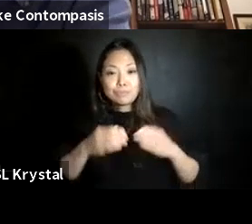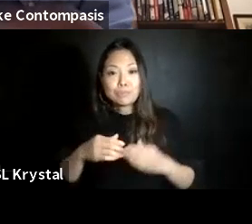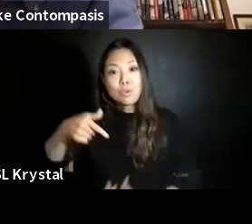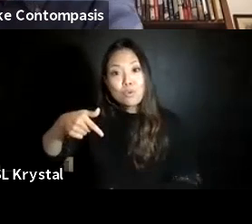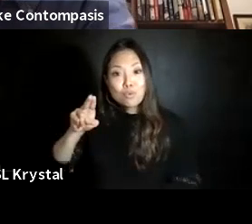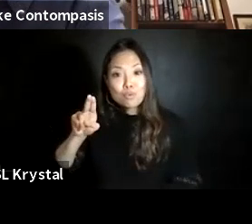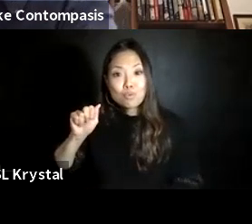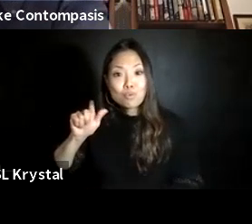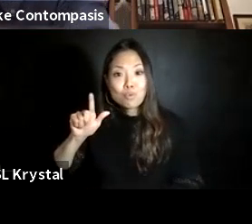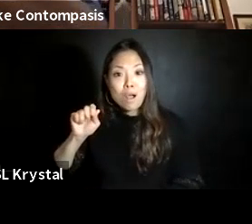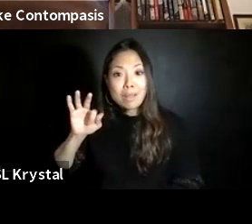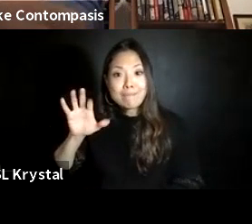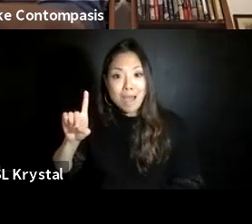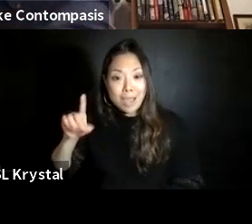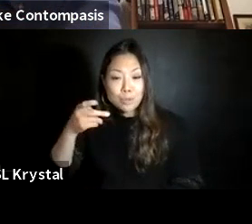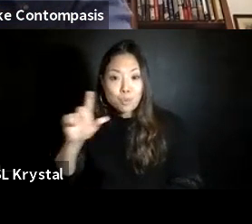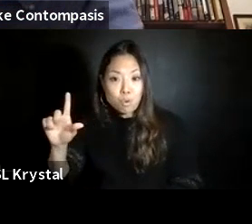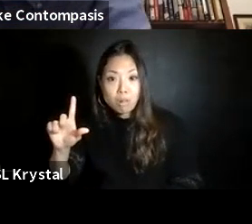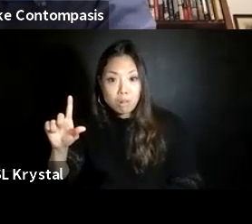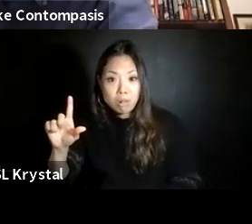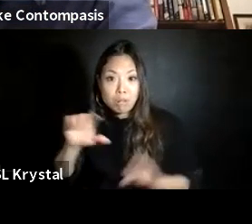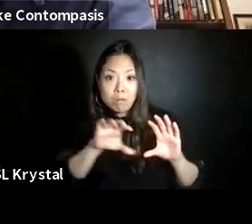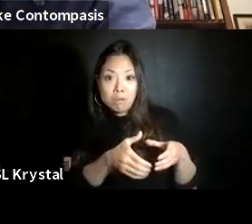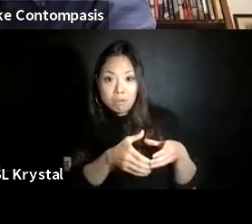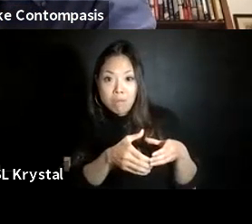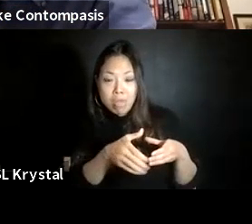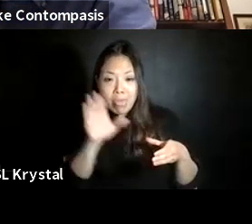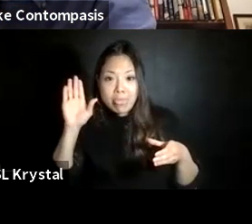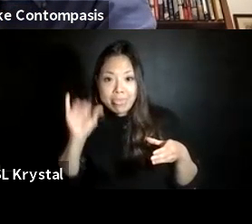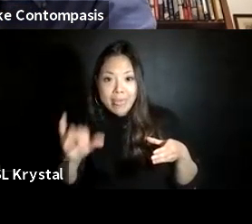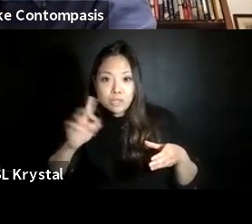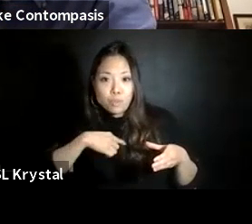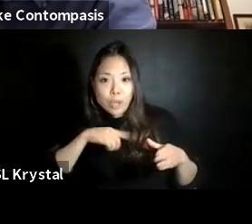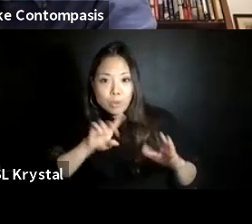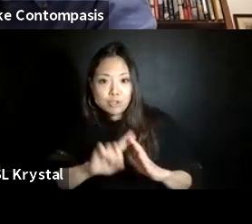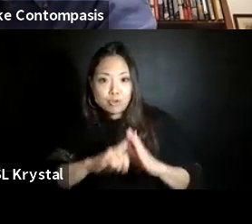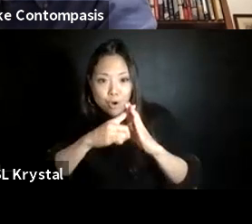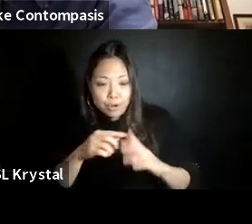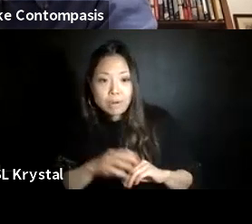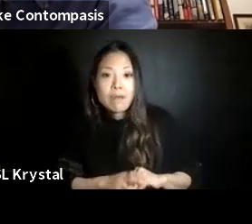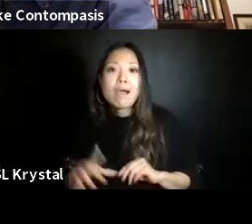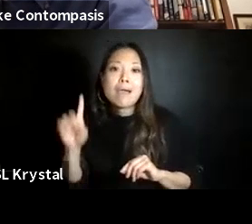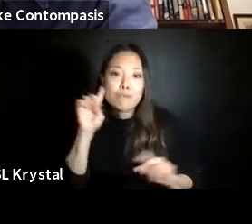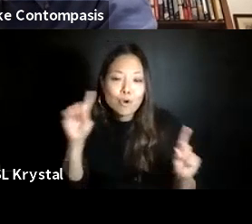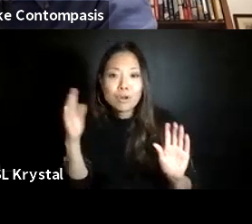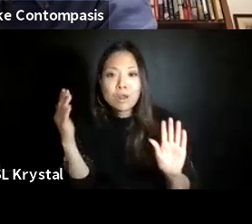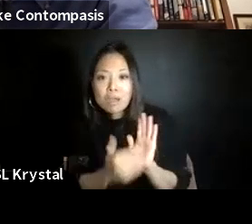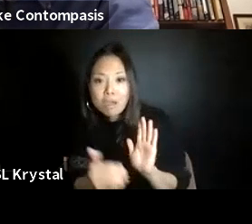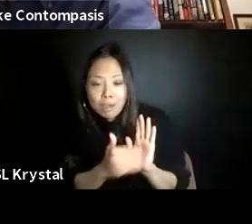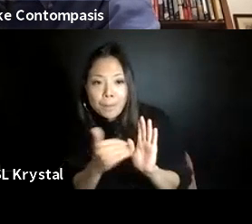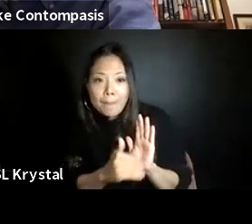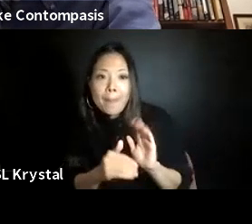begin. Qualified, which gets to the point of what I've heard over and over again, is